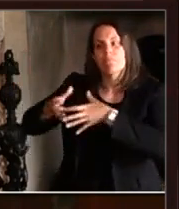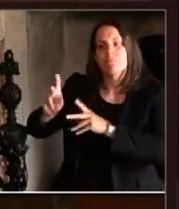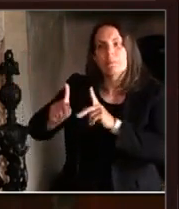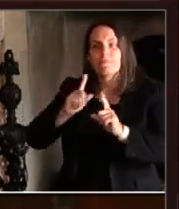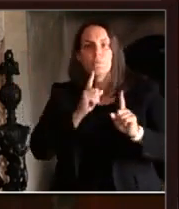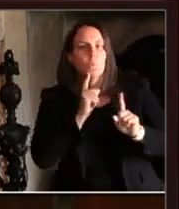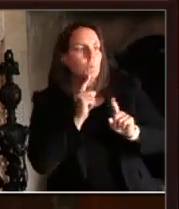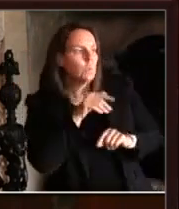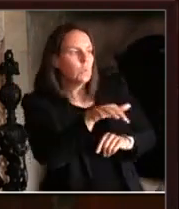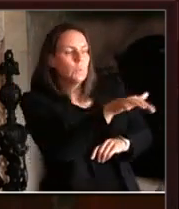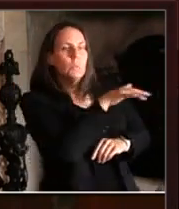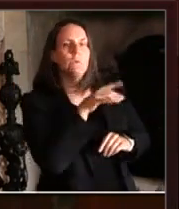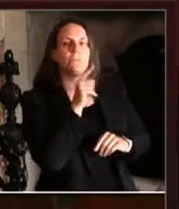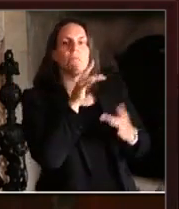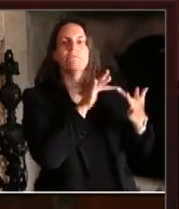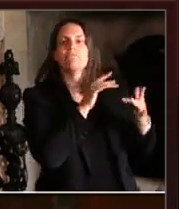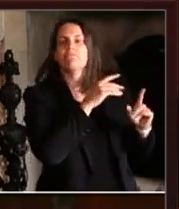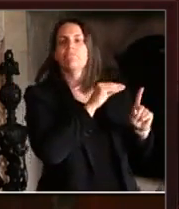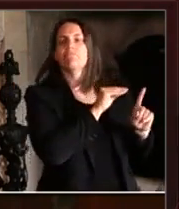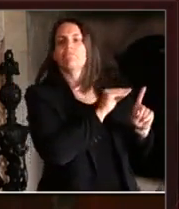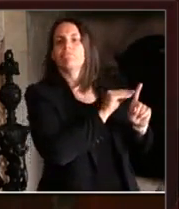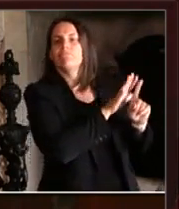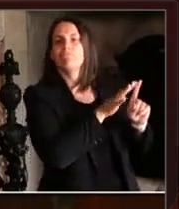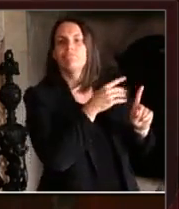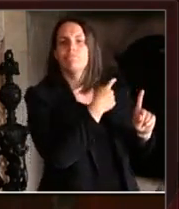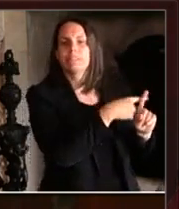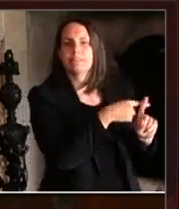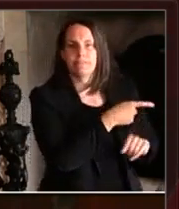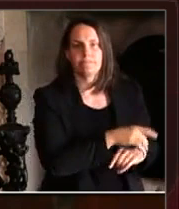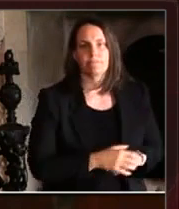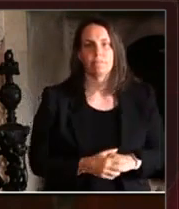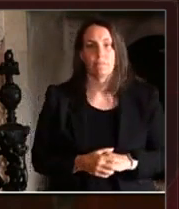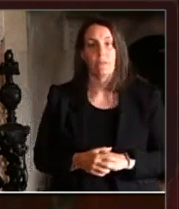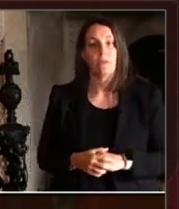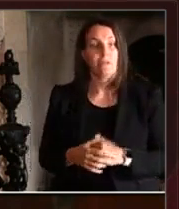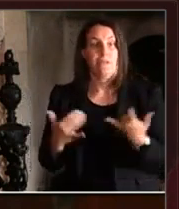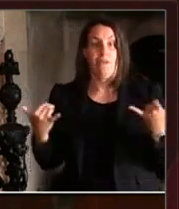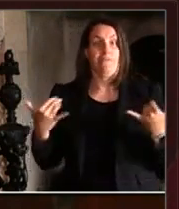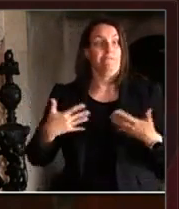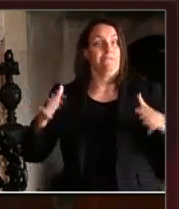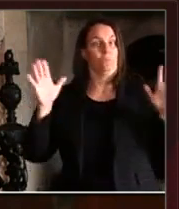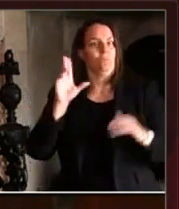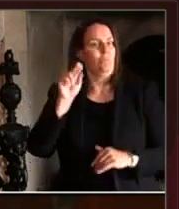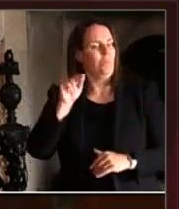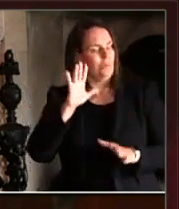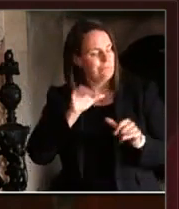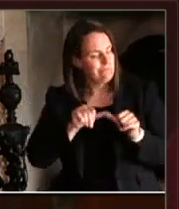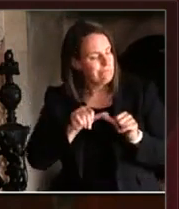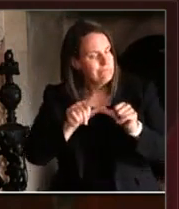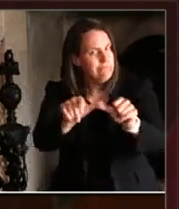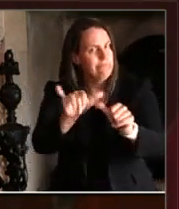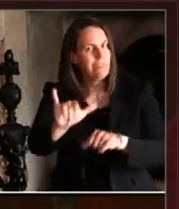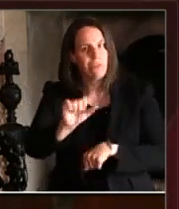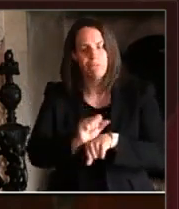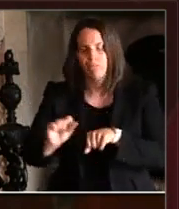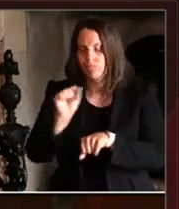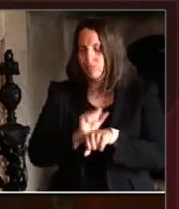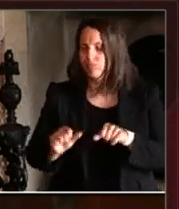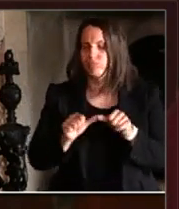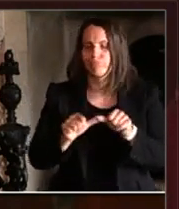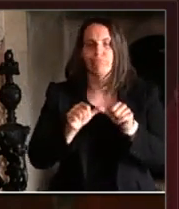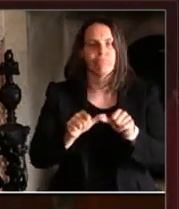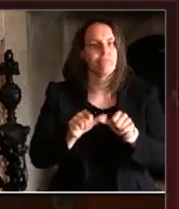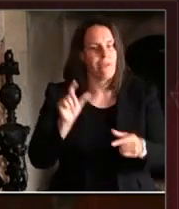woods yet. So while the SEOC has done exceptional work to prevent the spread of COVID-19 in Wisconsin, we know